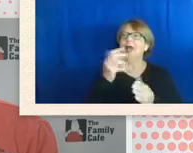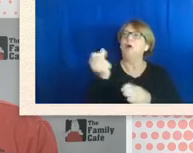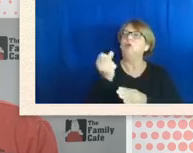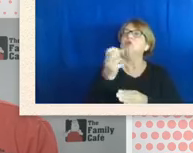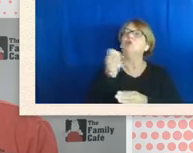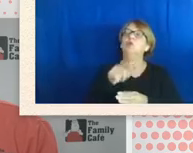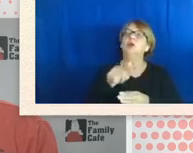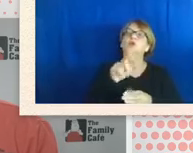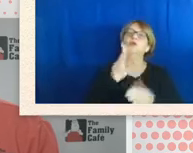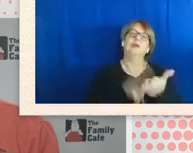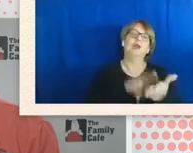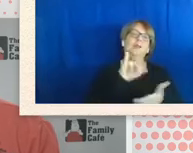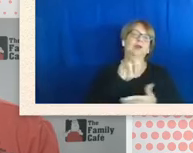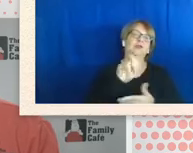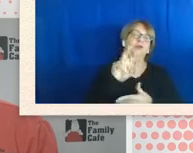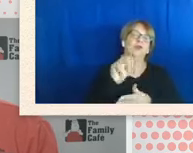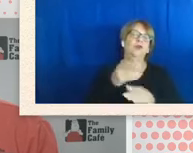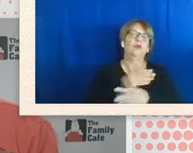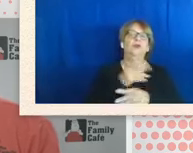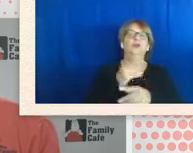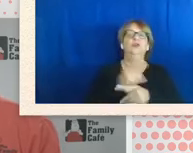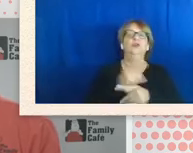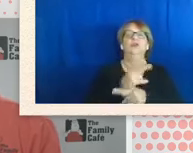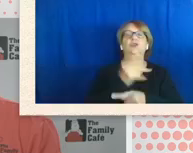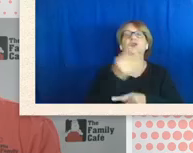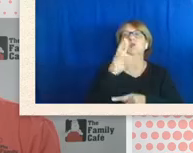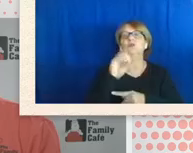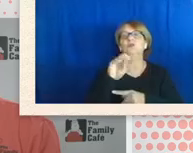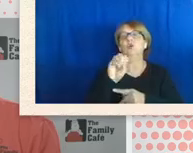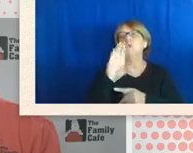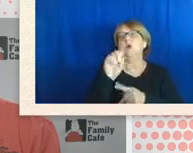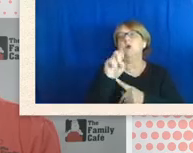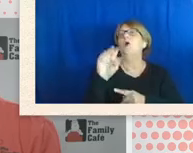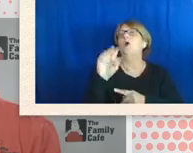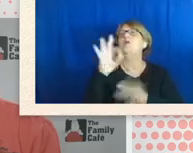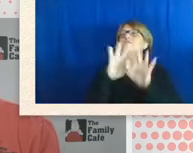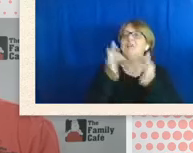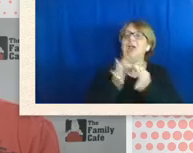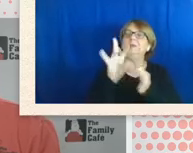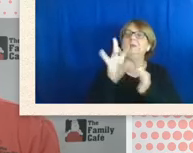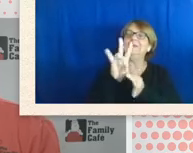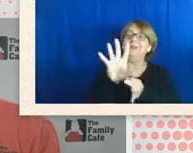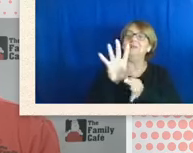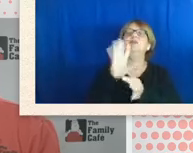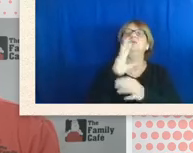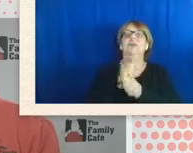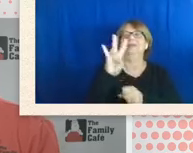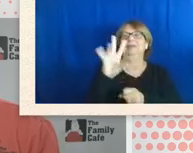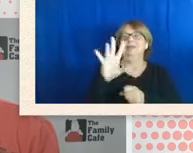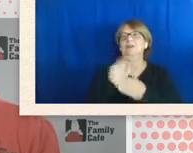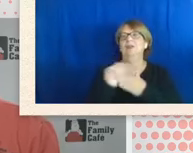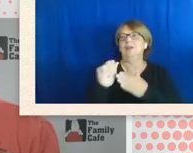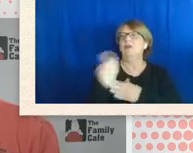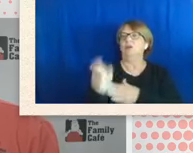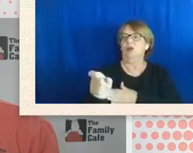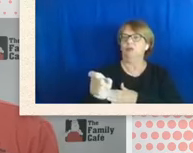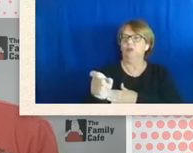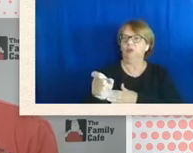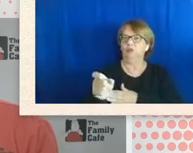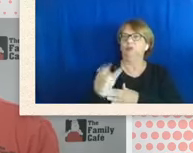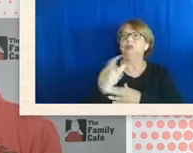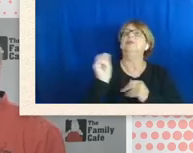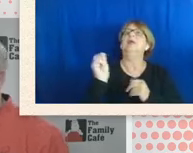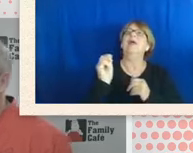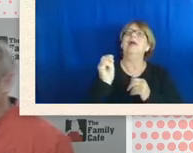30th using the promo code FAMILY75, you'll receive a $75 contribution and an exclusive prize